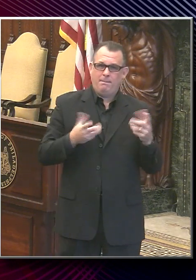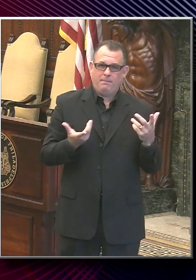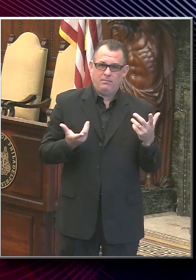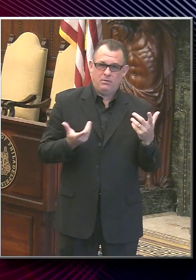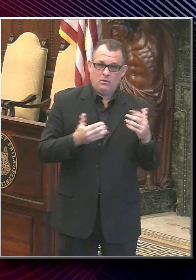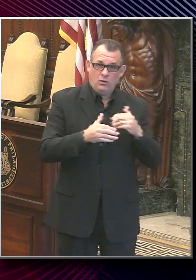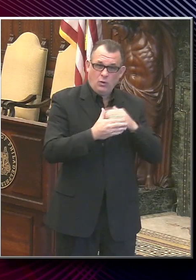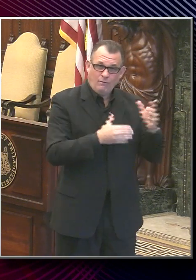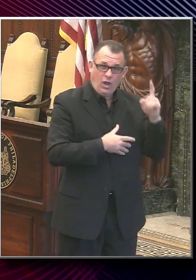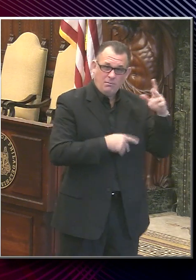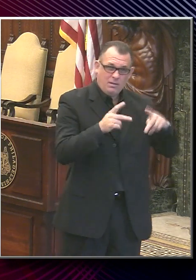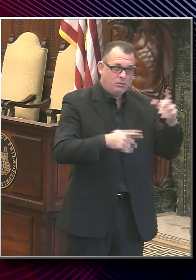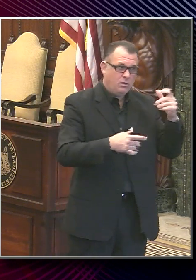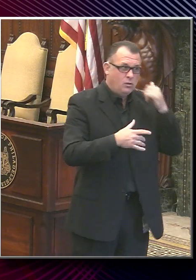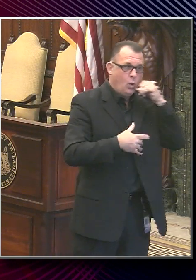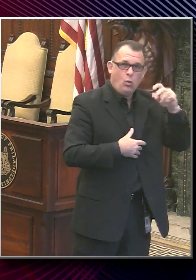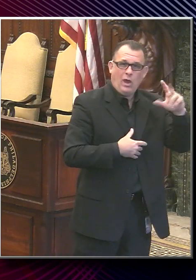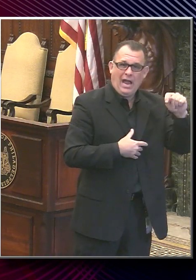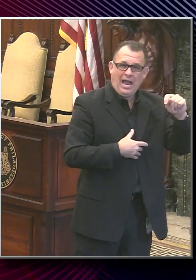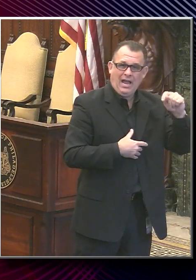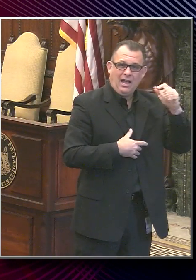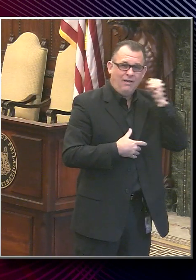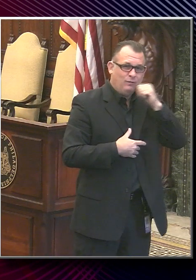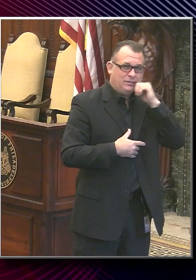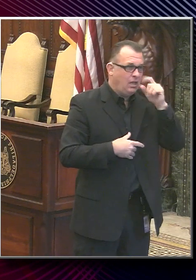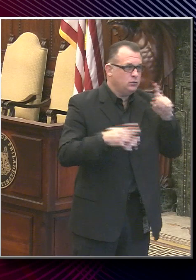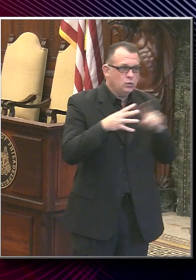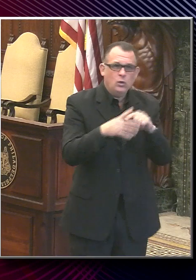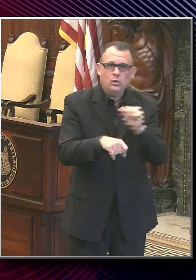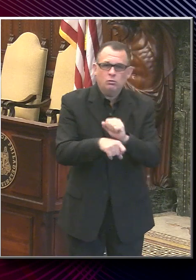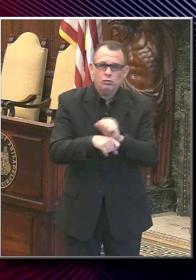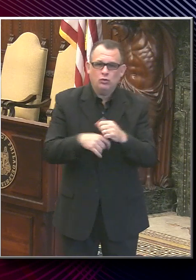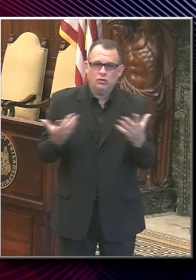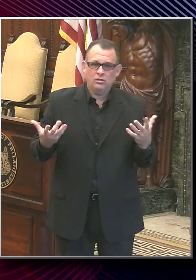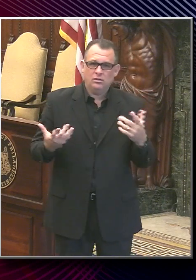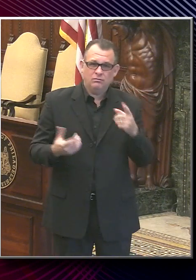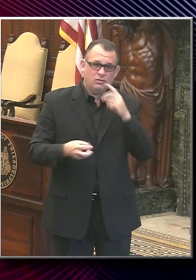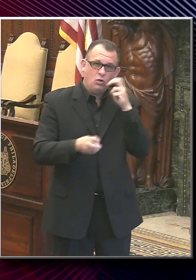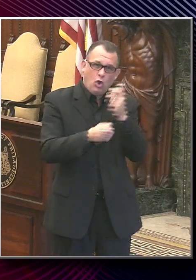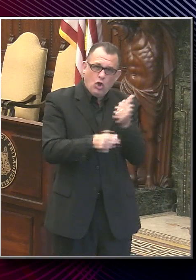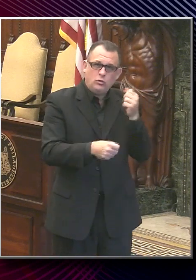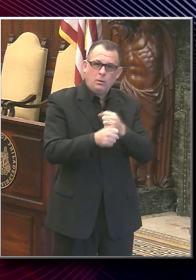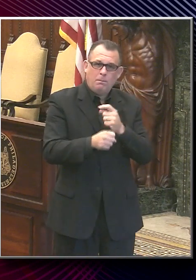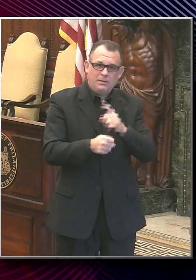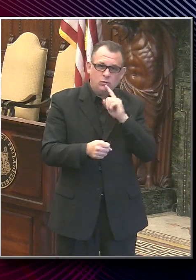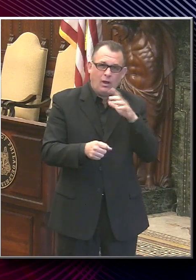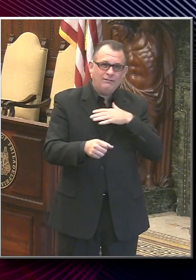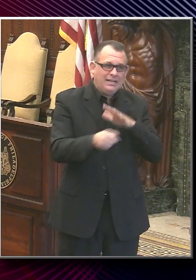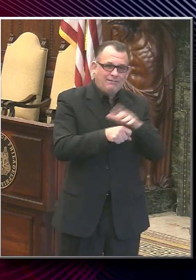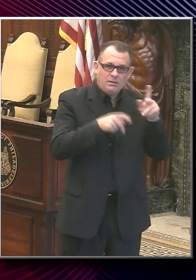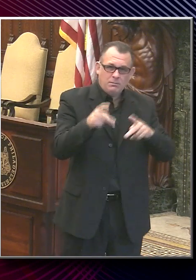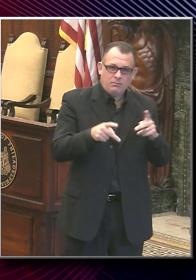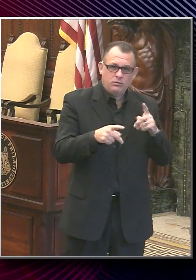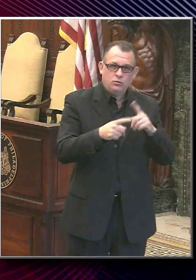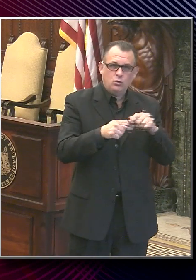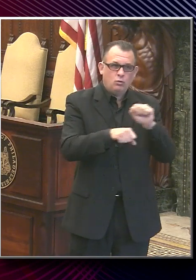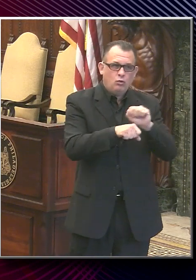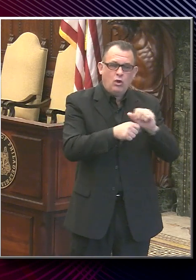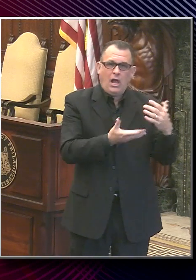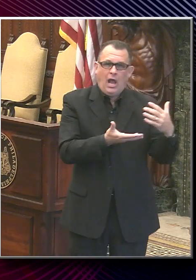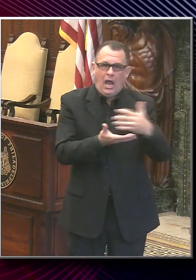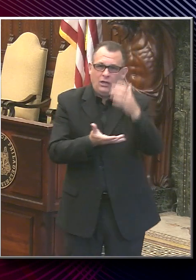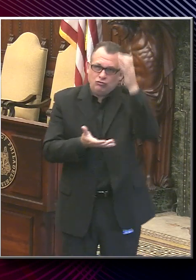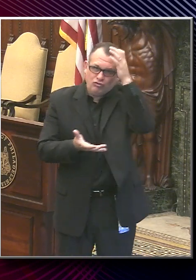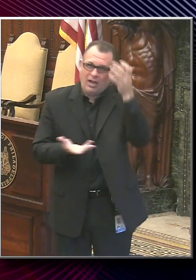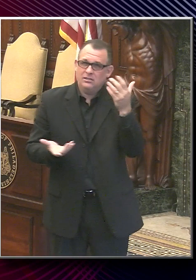folks calling out on a daily basis, it's hard to make sure that we have enough crews out. 120 workers will fill those crews, and hopefully